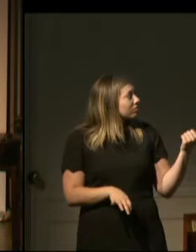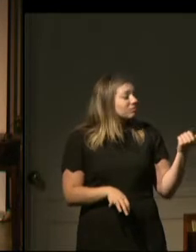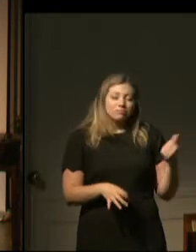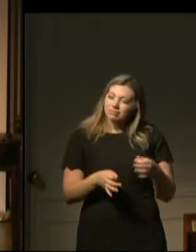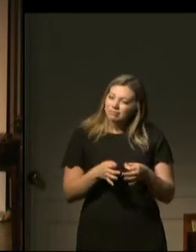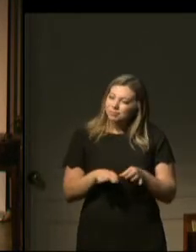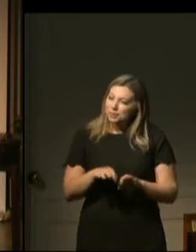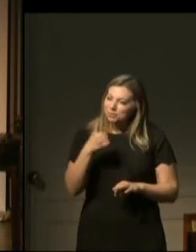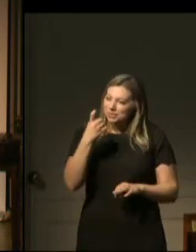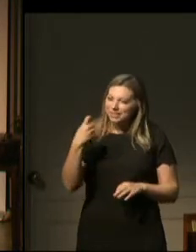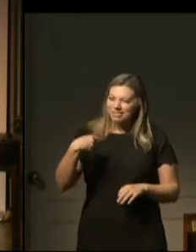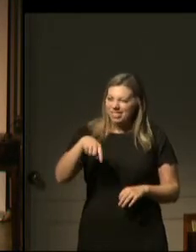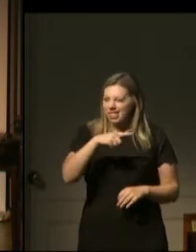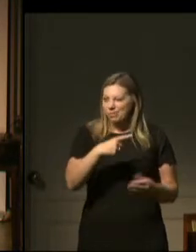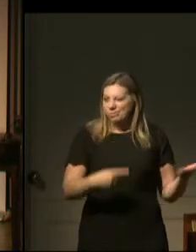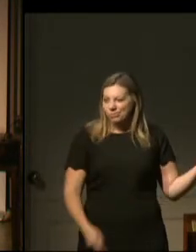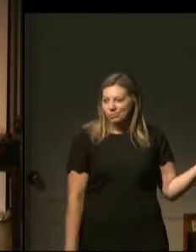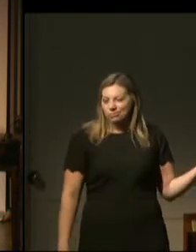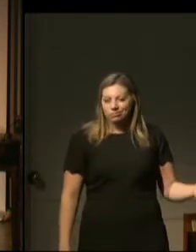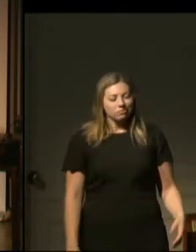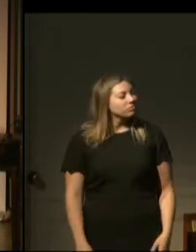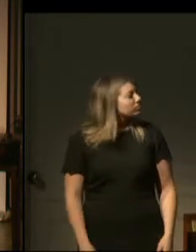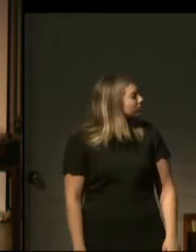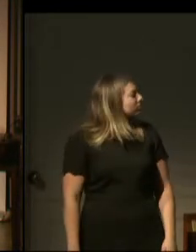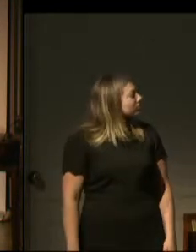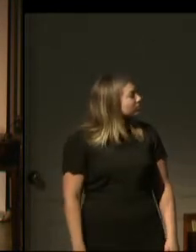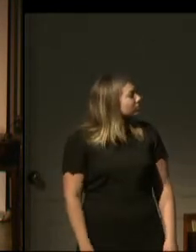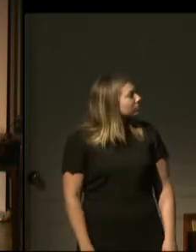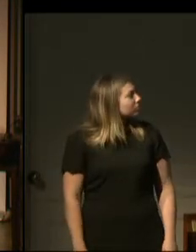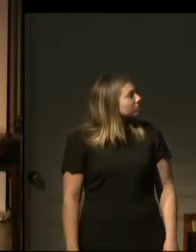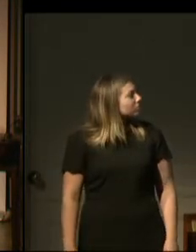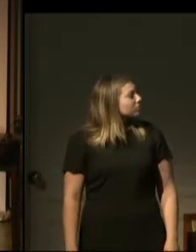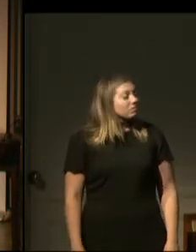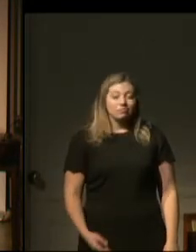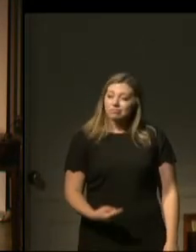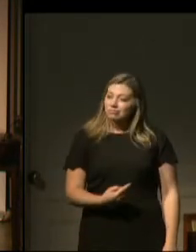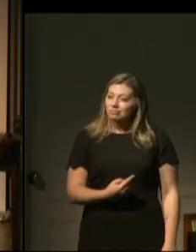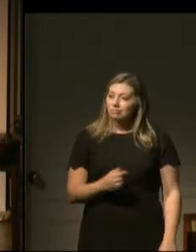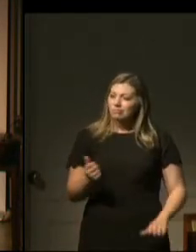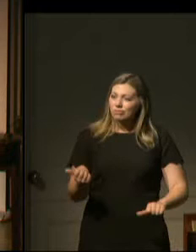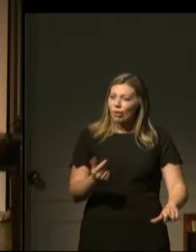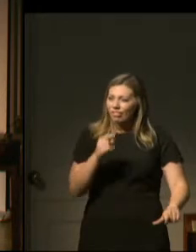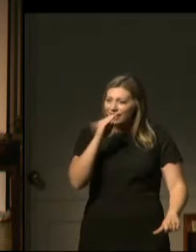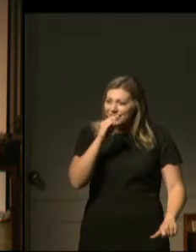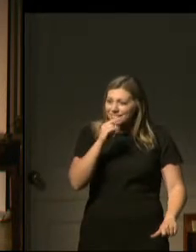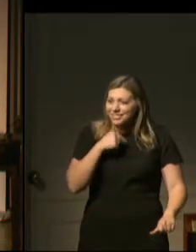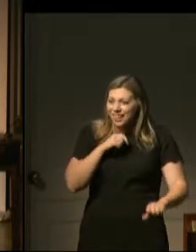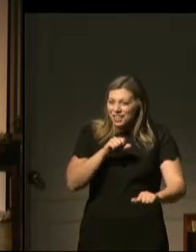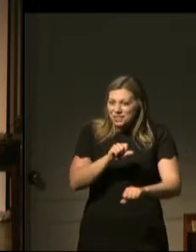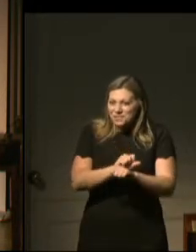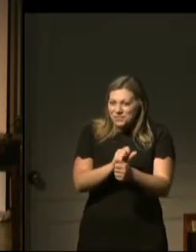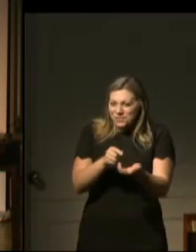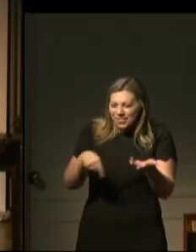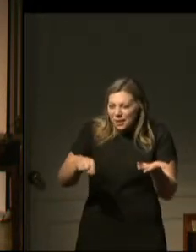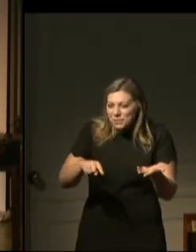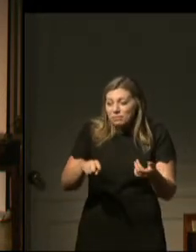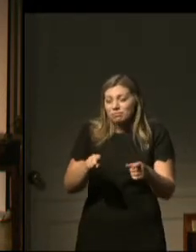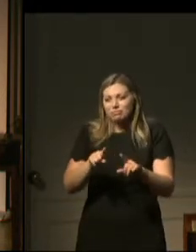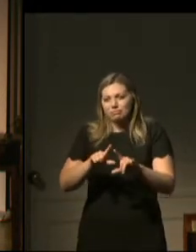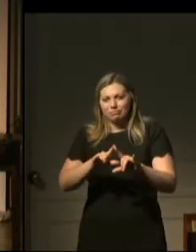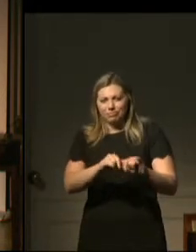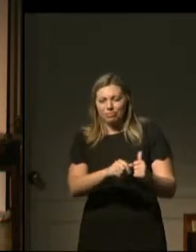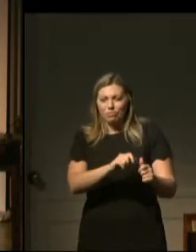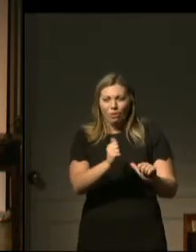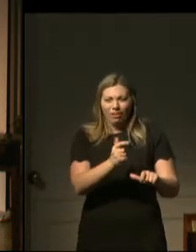matters because of them. Because all of these kids, all the ones that I get to work with, but also all the ones that are